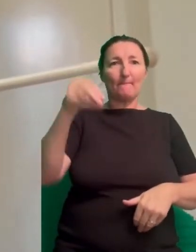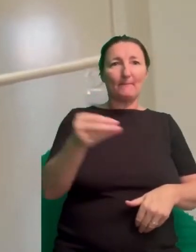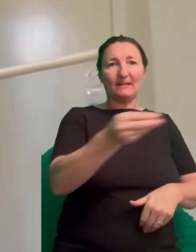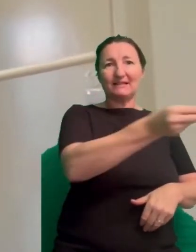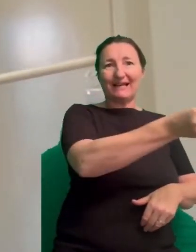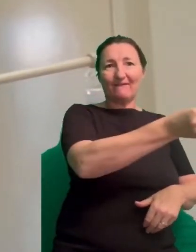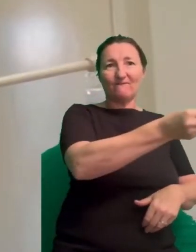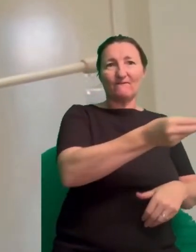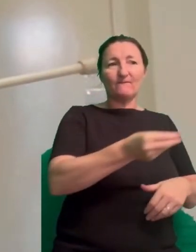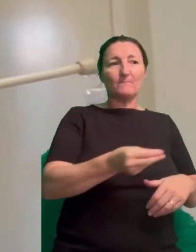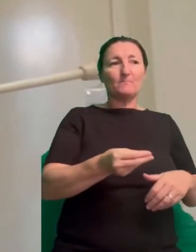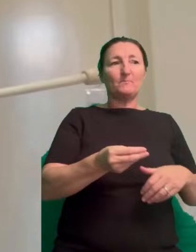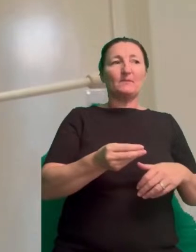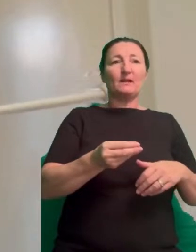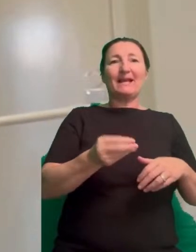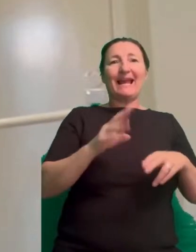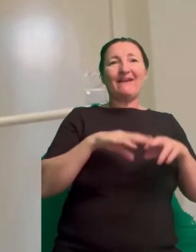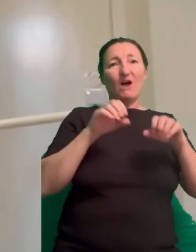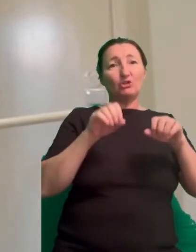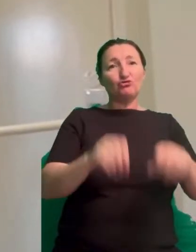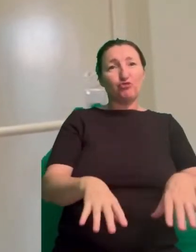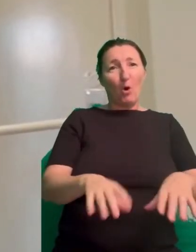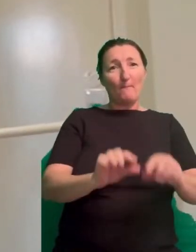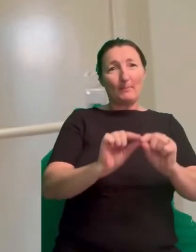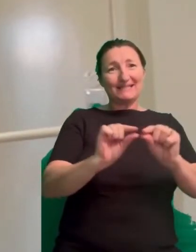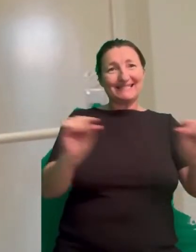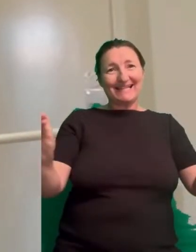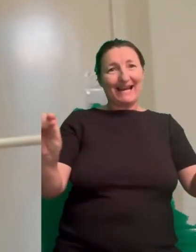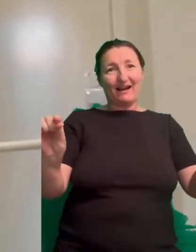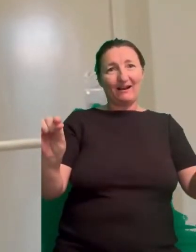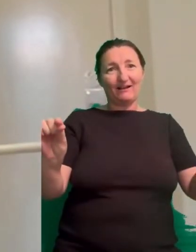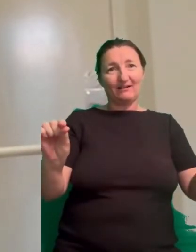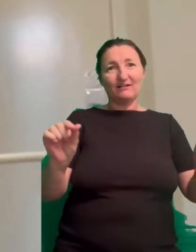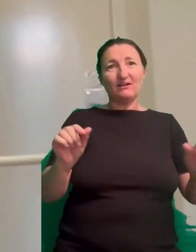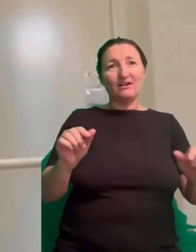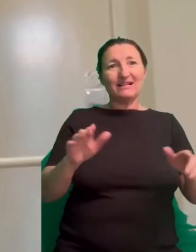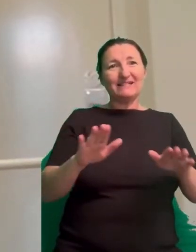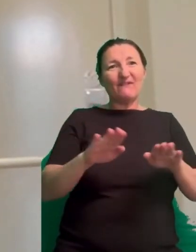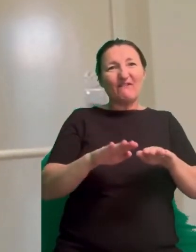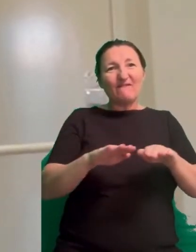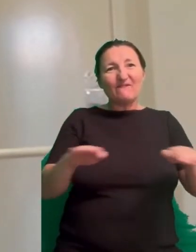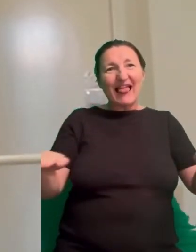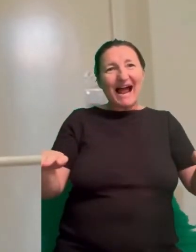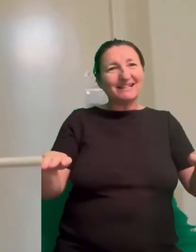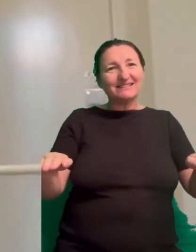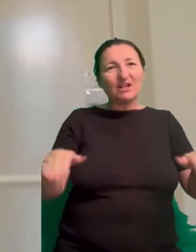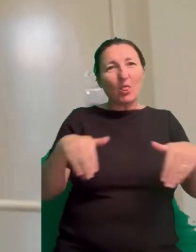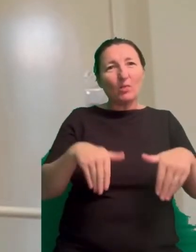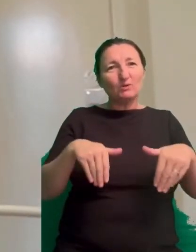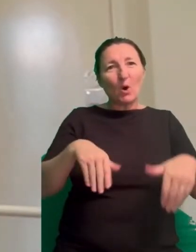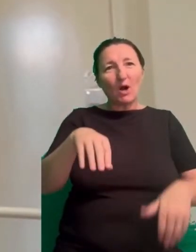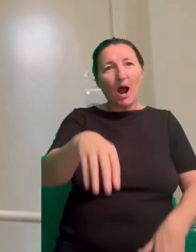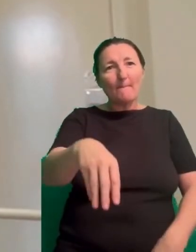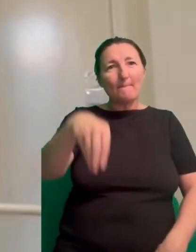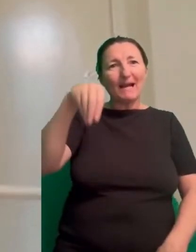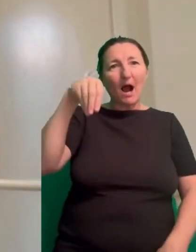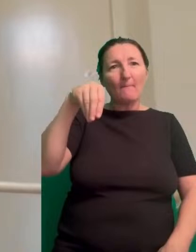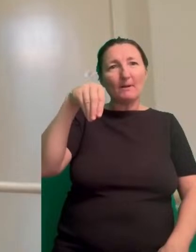the floor it's too flat for him to pick it up, so the lucky band helps him.